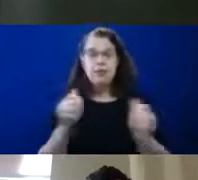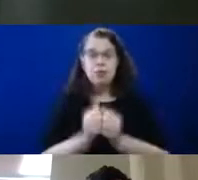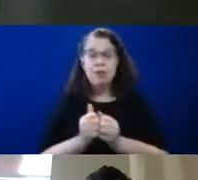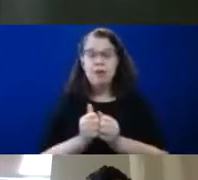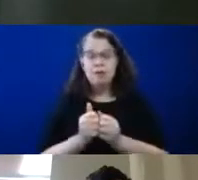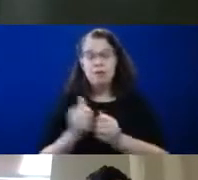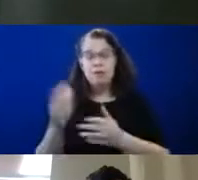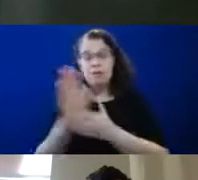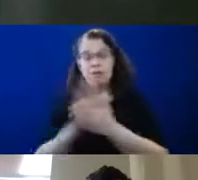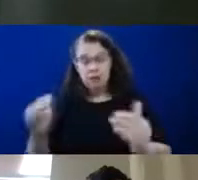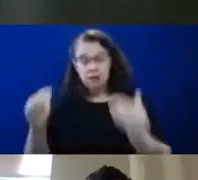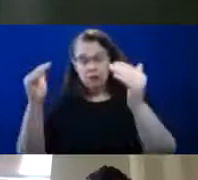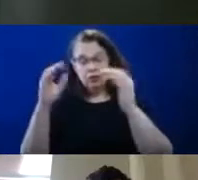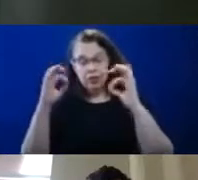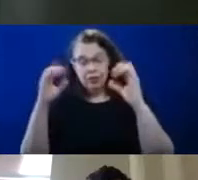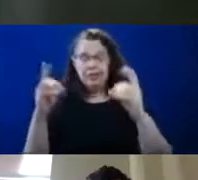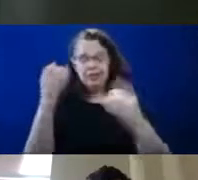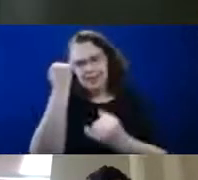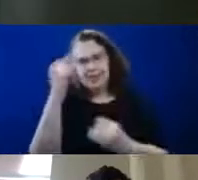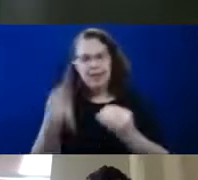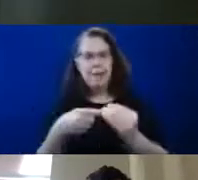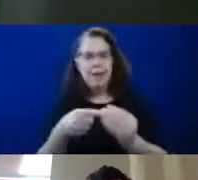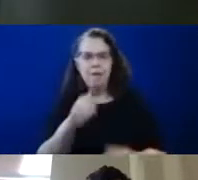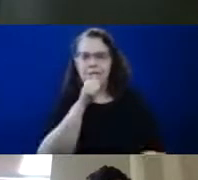education is the idea of confidential information.